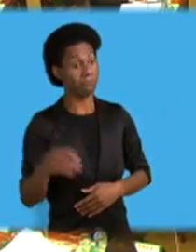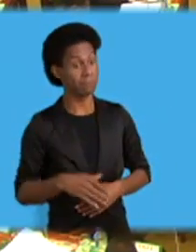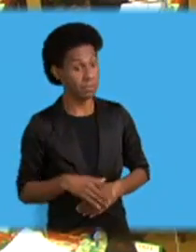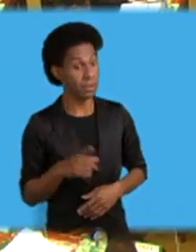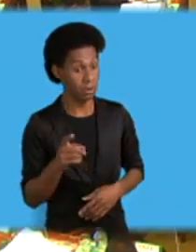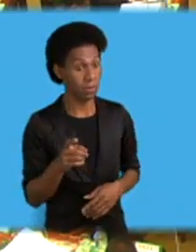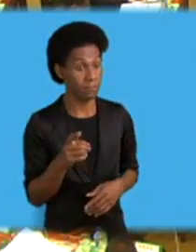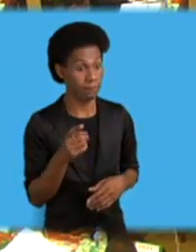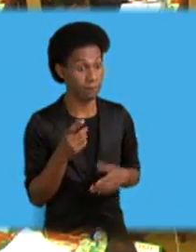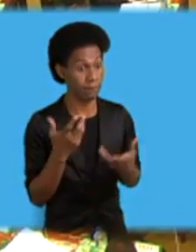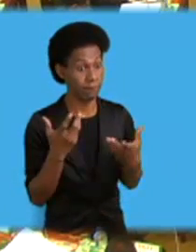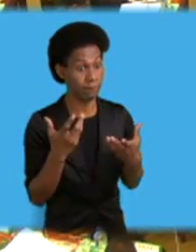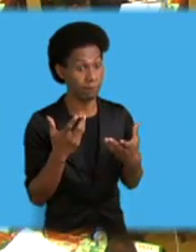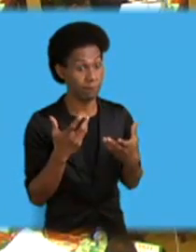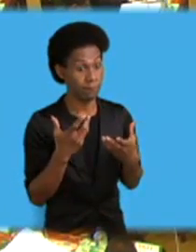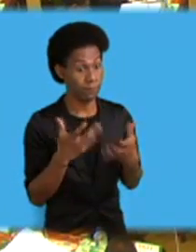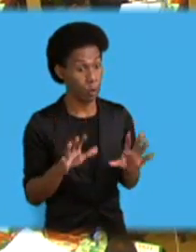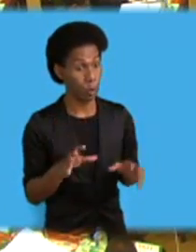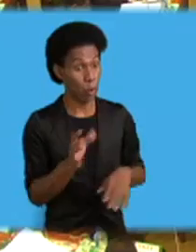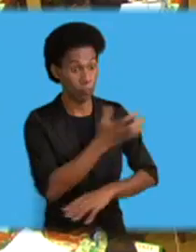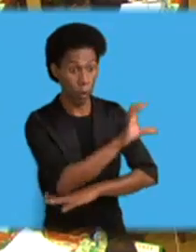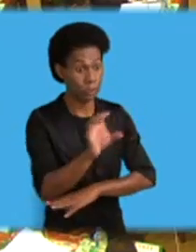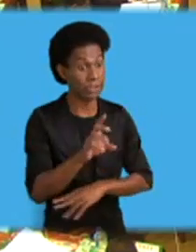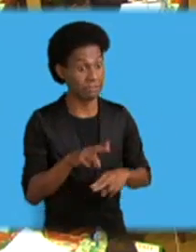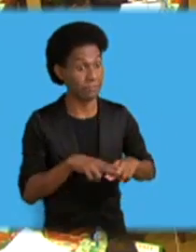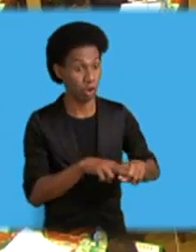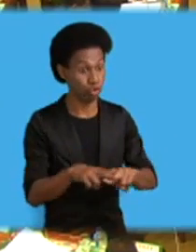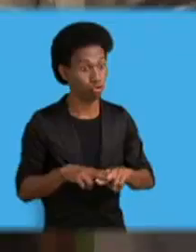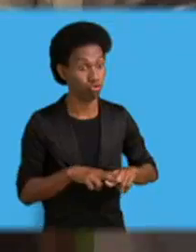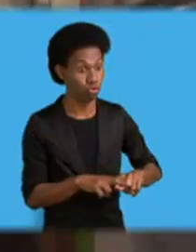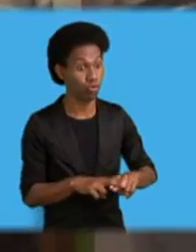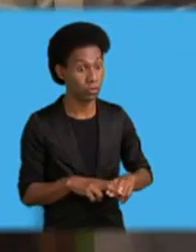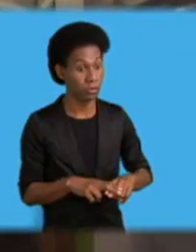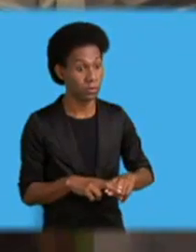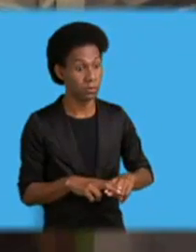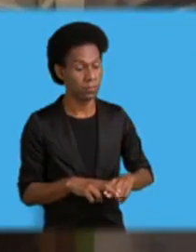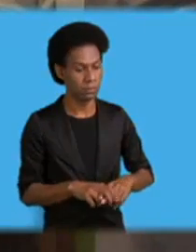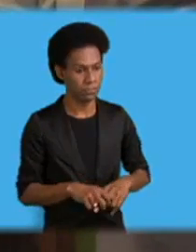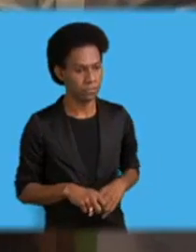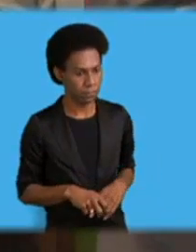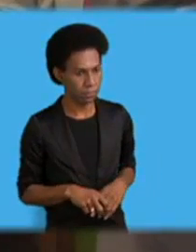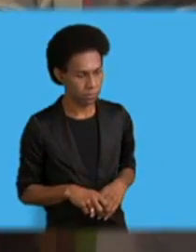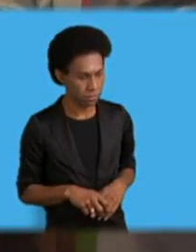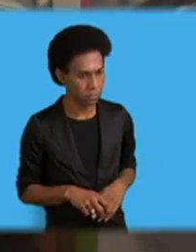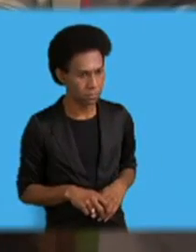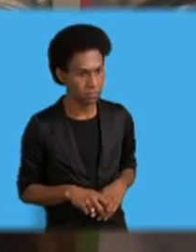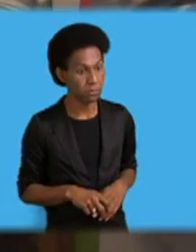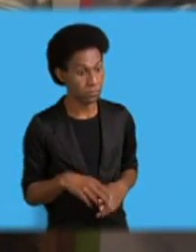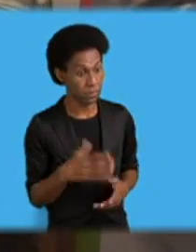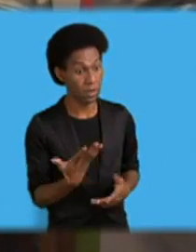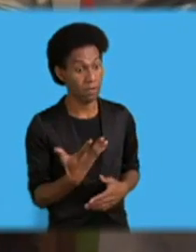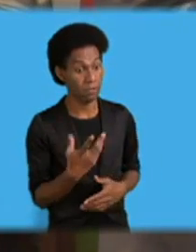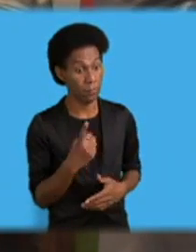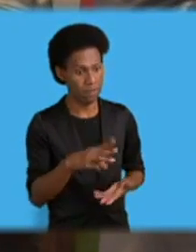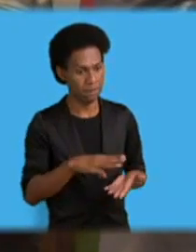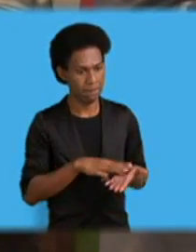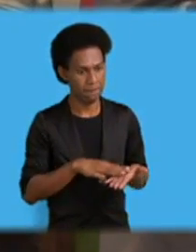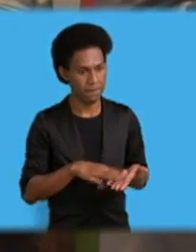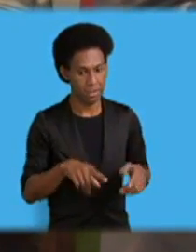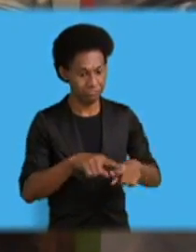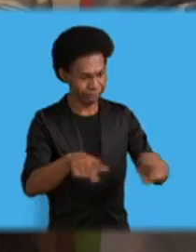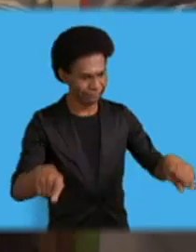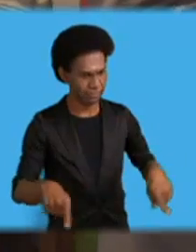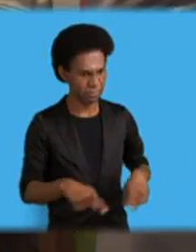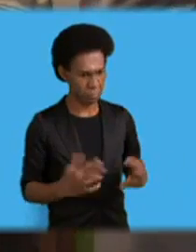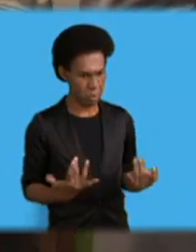resources in Fiji. Has a forest cover of almost 1.1 million hectares, covering about 56% of the total